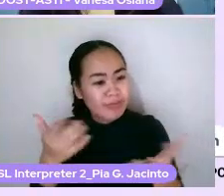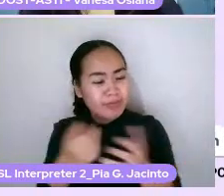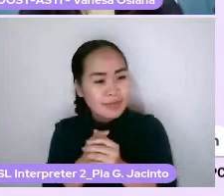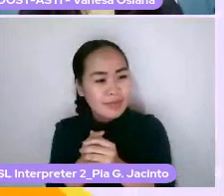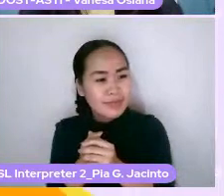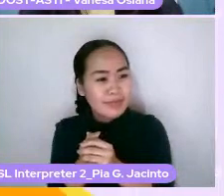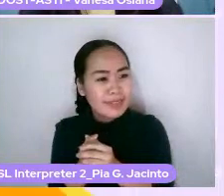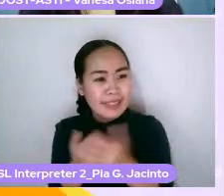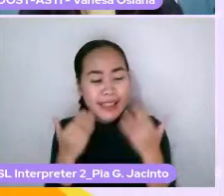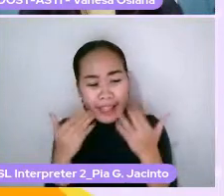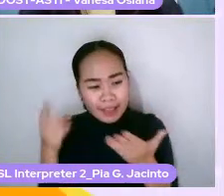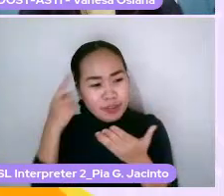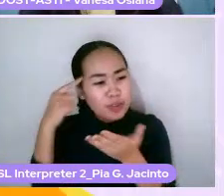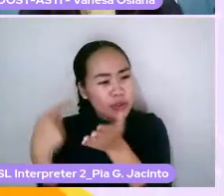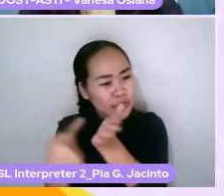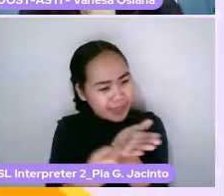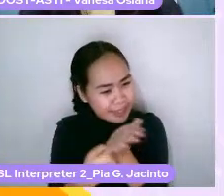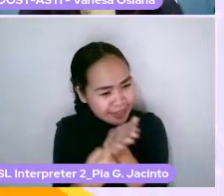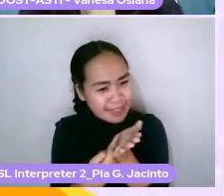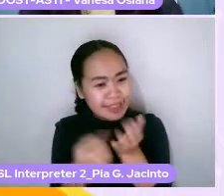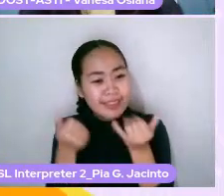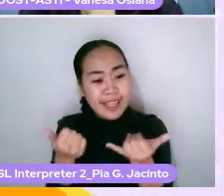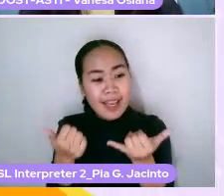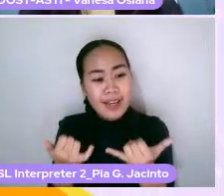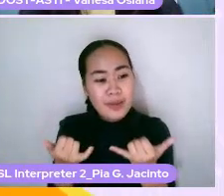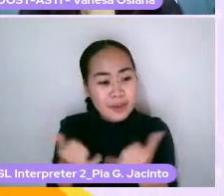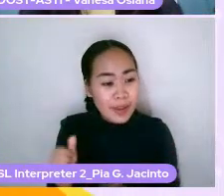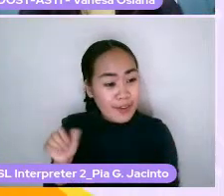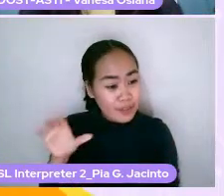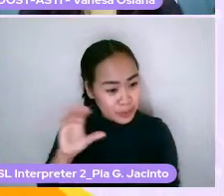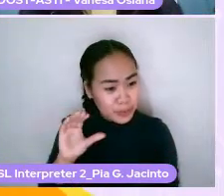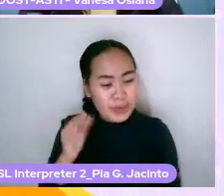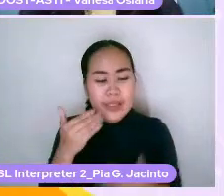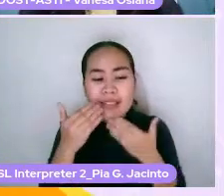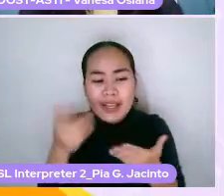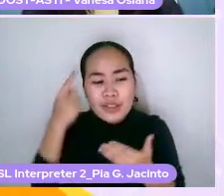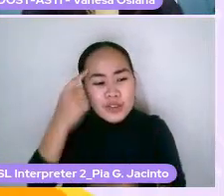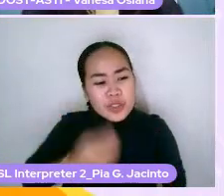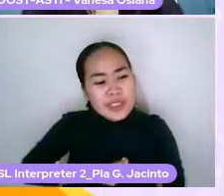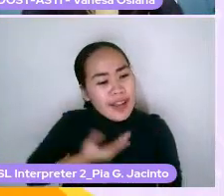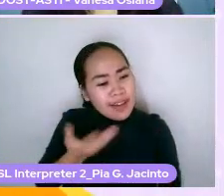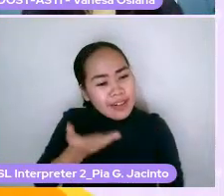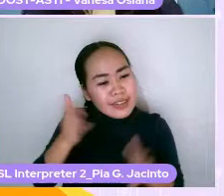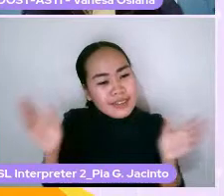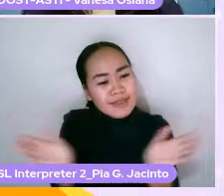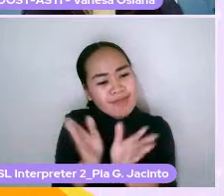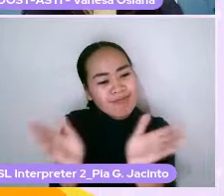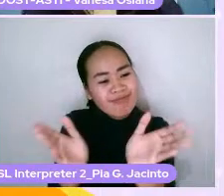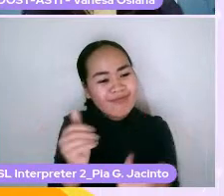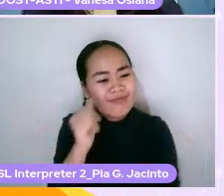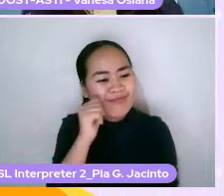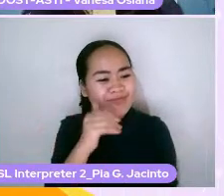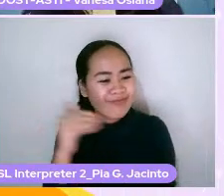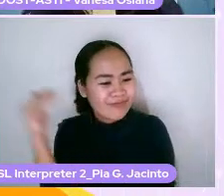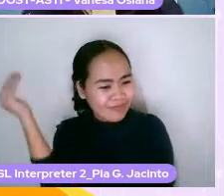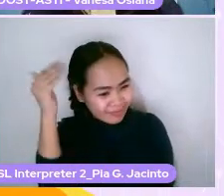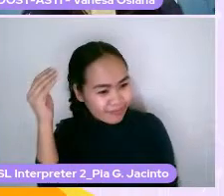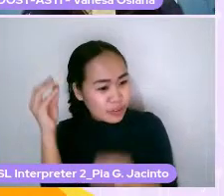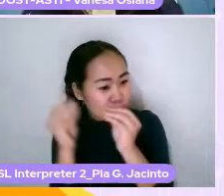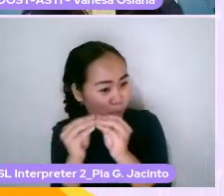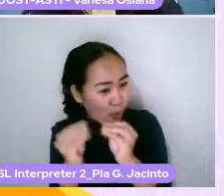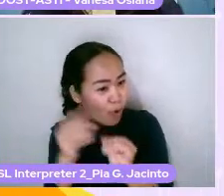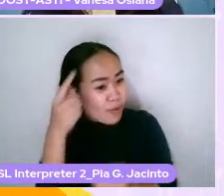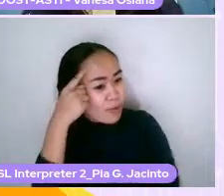ating naging discussion this afternoon. Thank you so much for inspiring and encouraging women to pursue the careers that